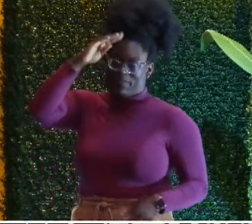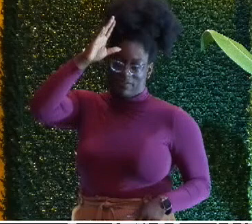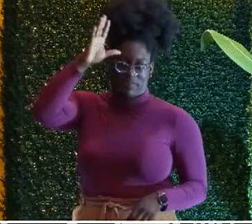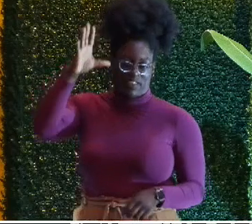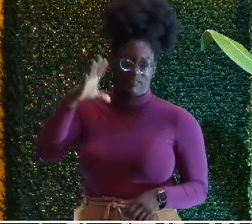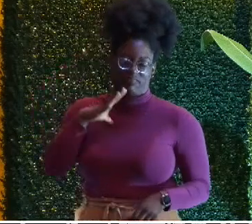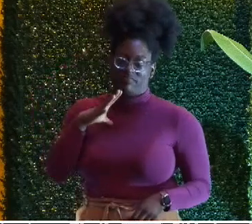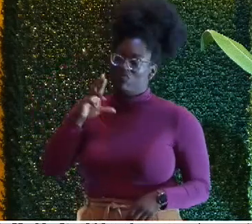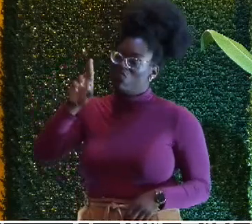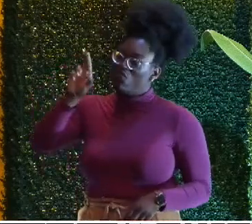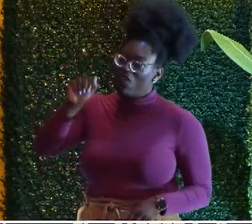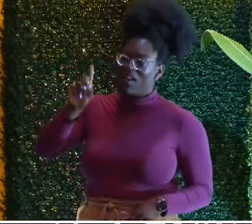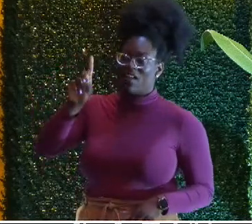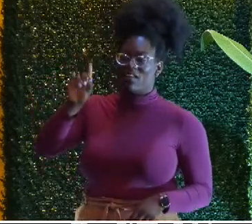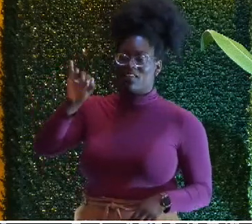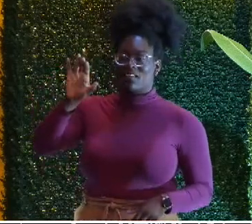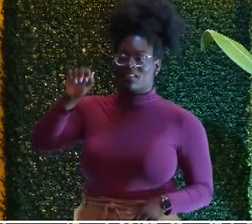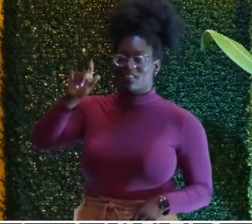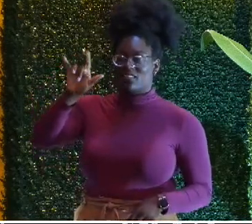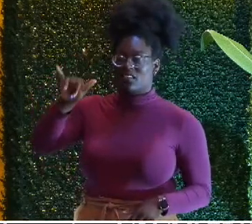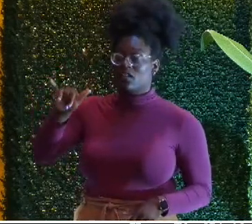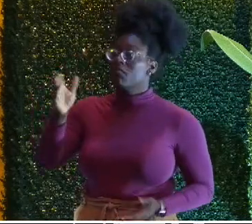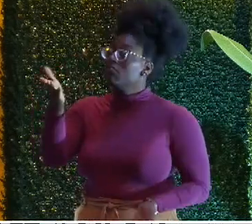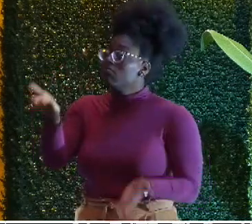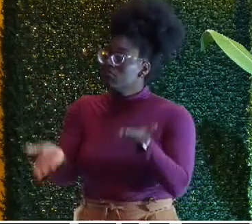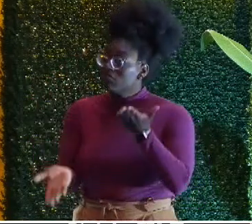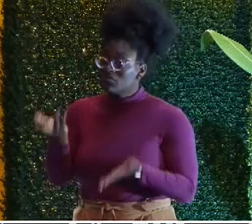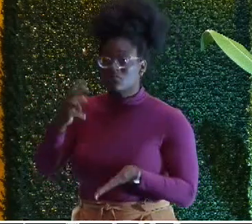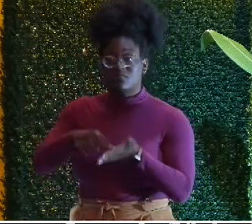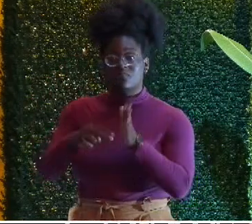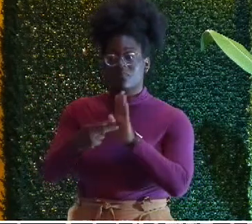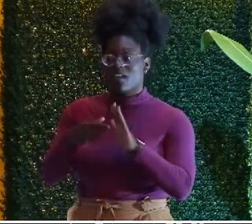but still loving them radically, because